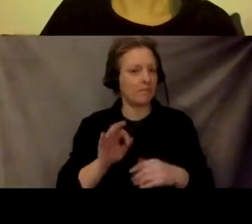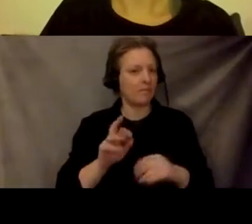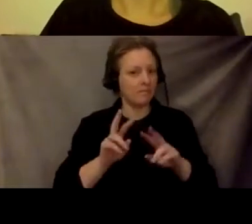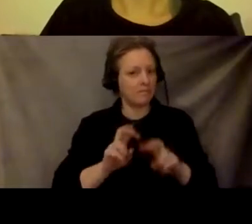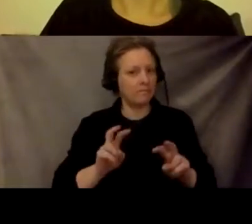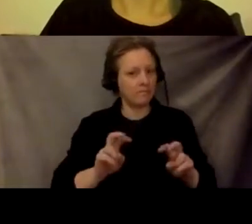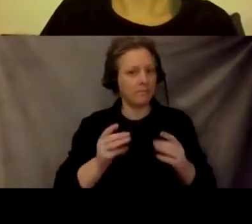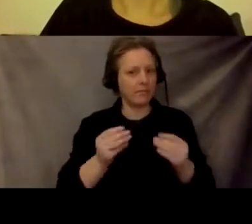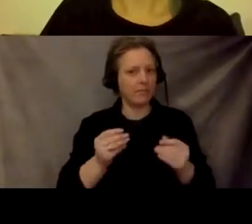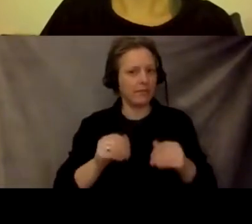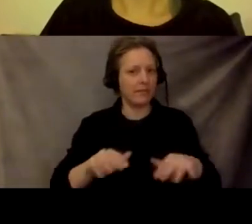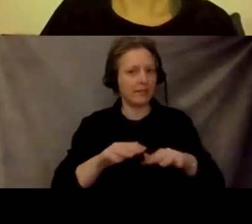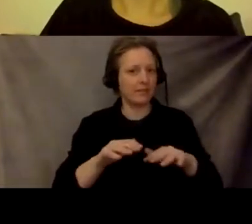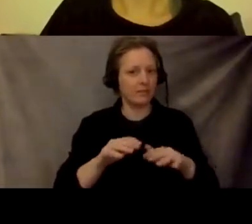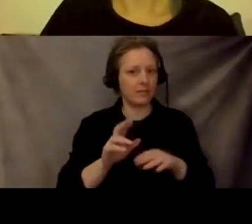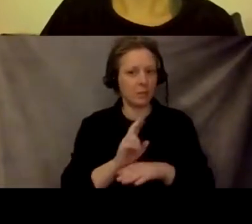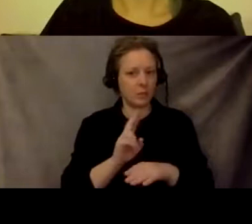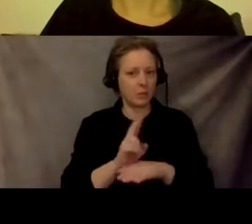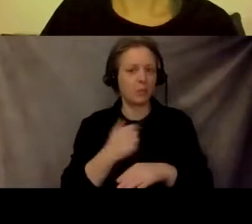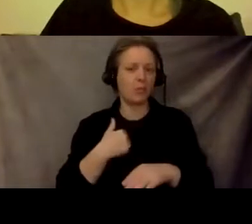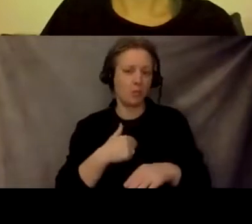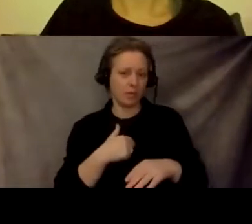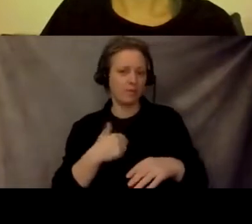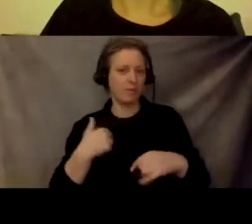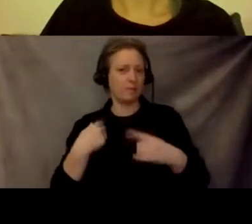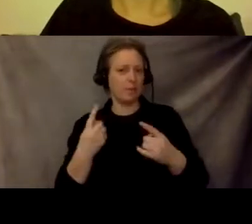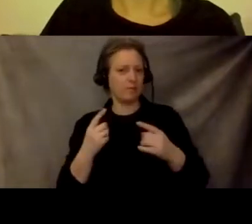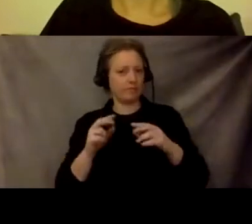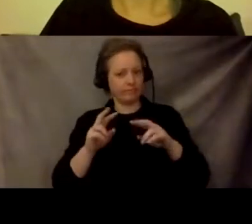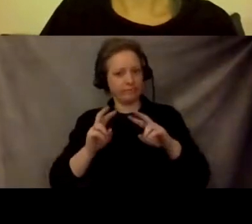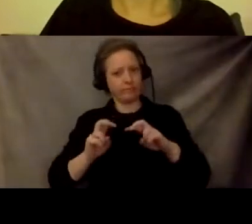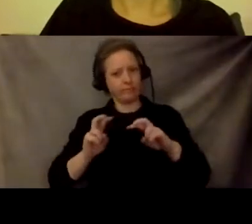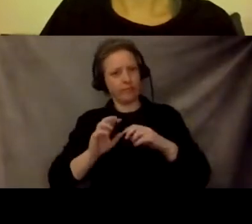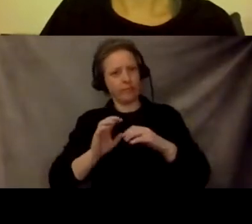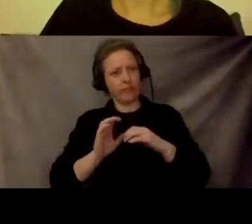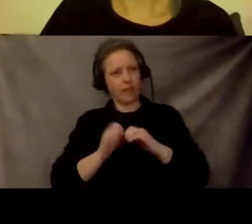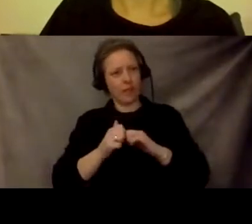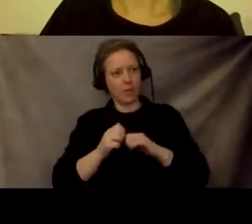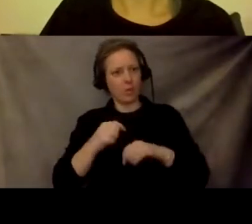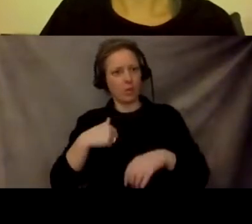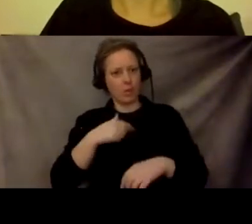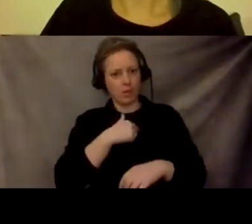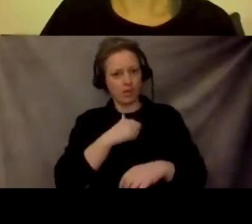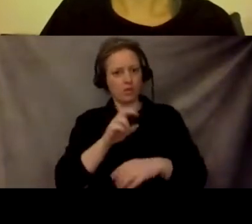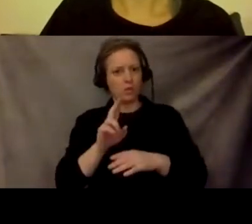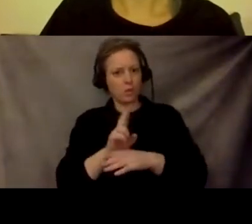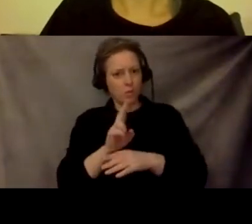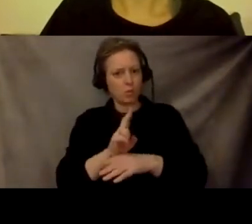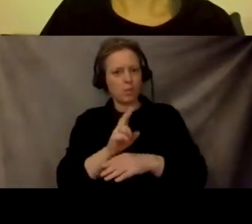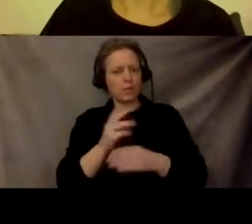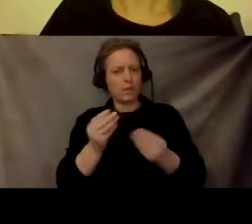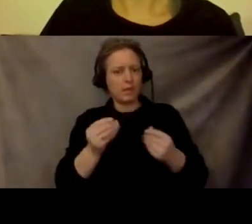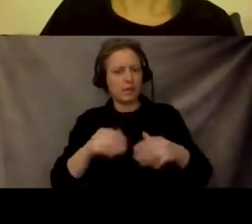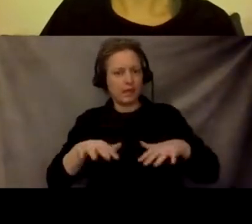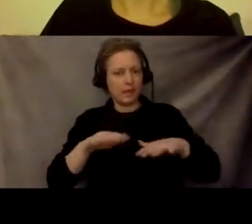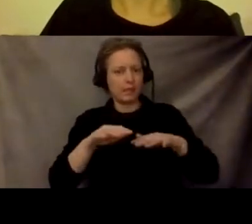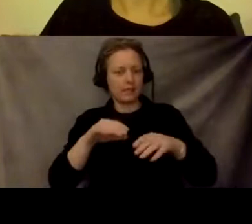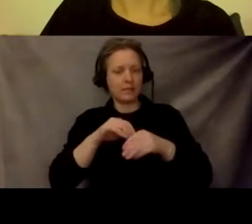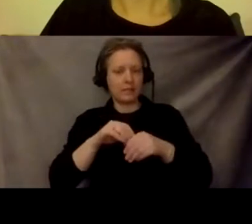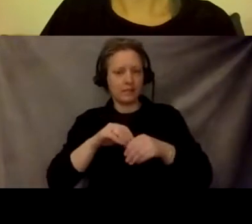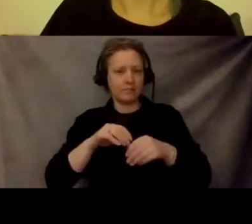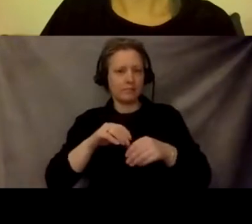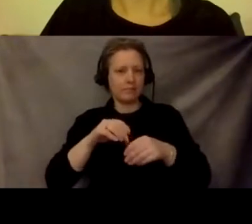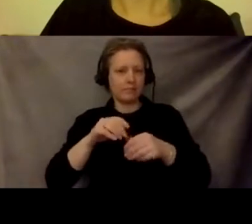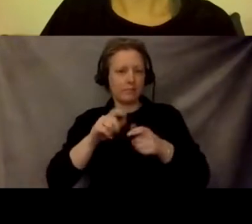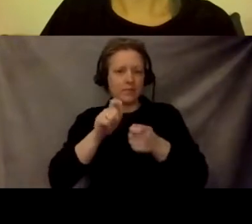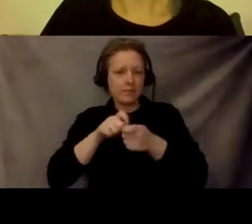of our investments around the county in those areas of what we tend to call poverty or areas where maybe